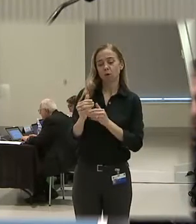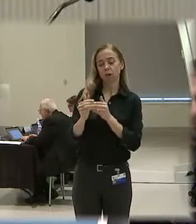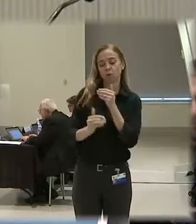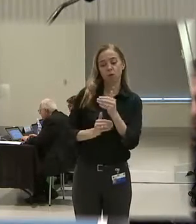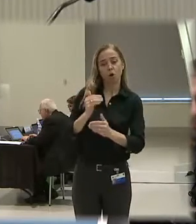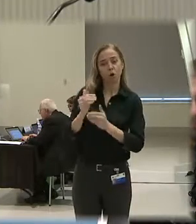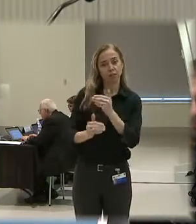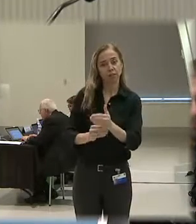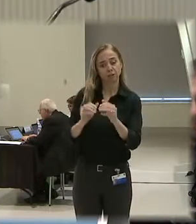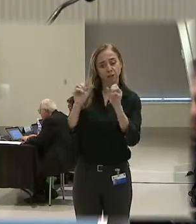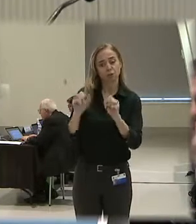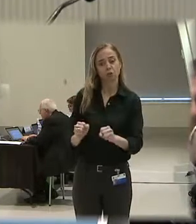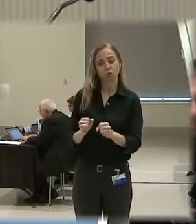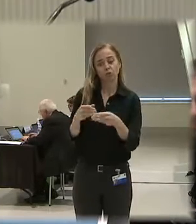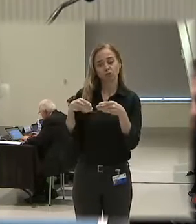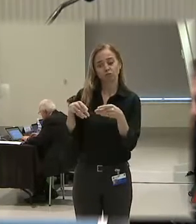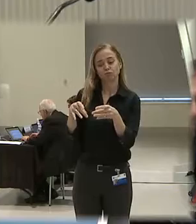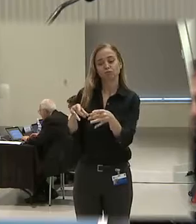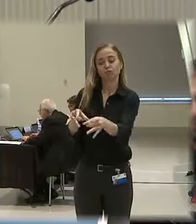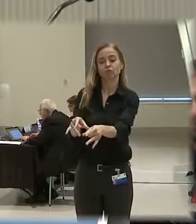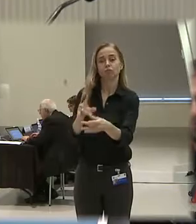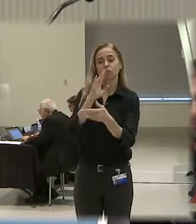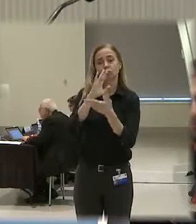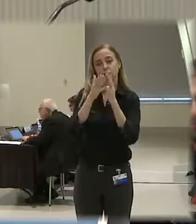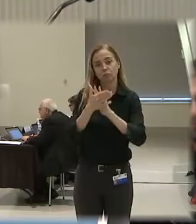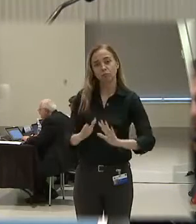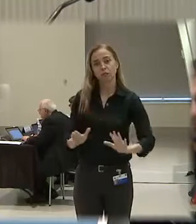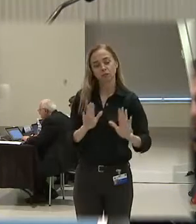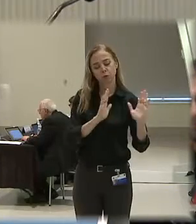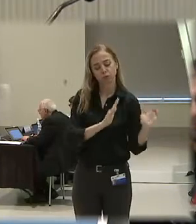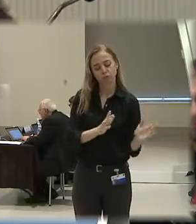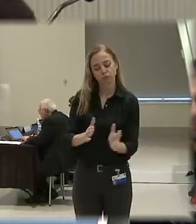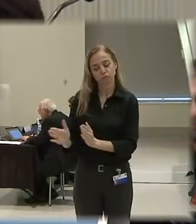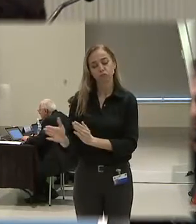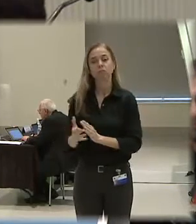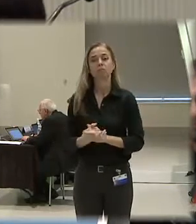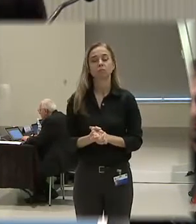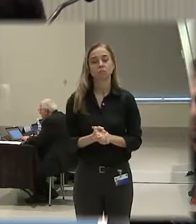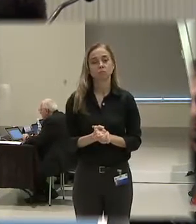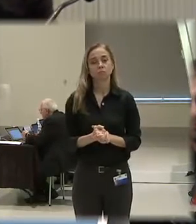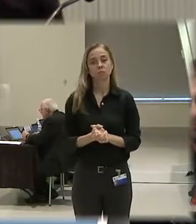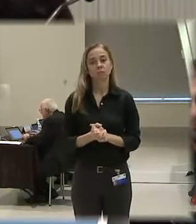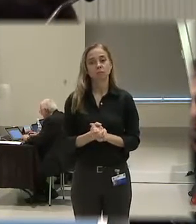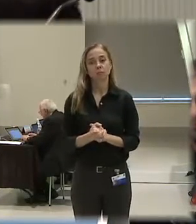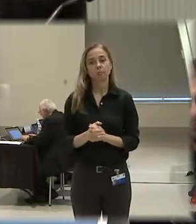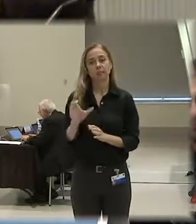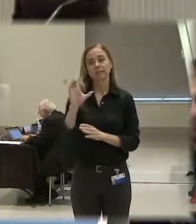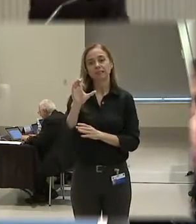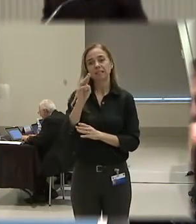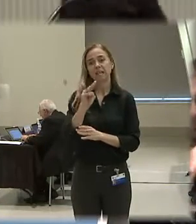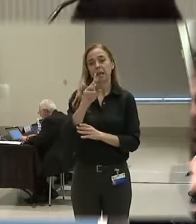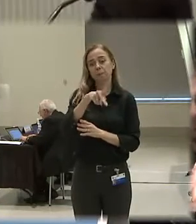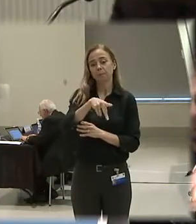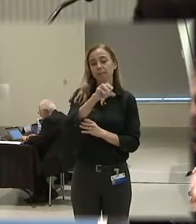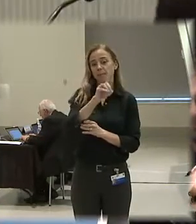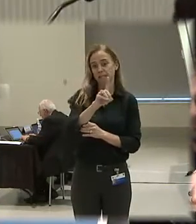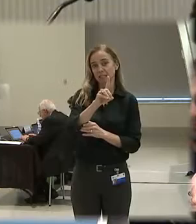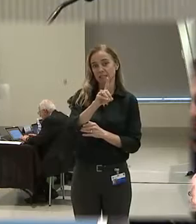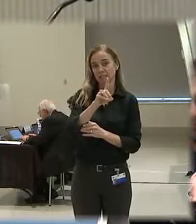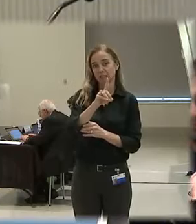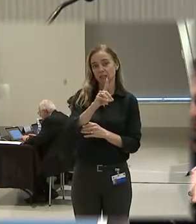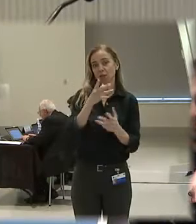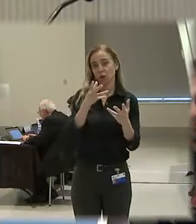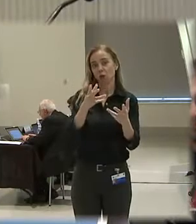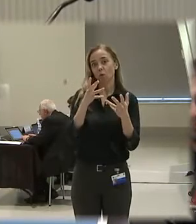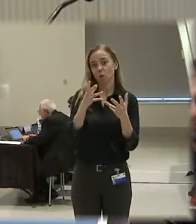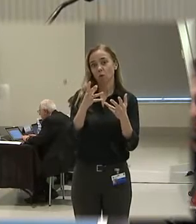was able to vet itself out in a peaceful and orderly manner. CMPDs wanted the DNC to